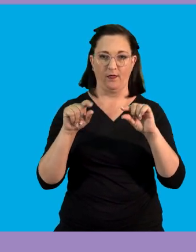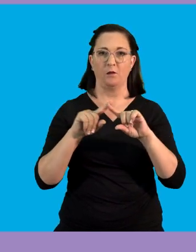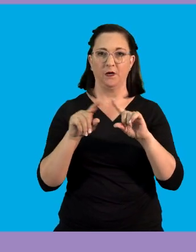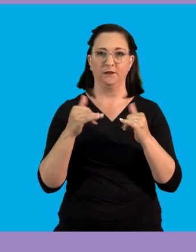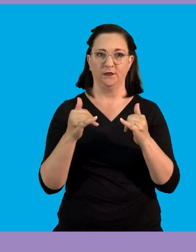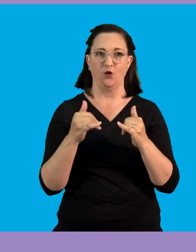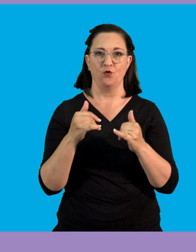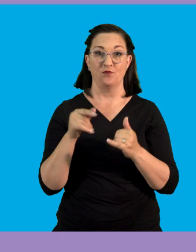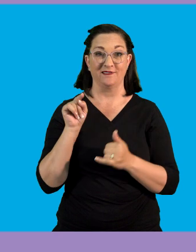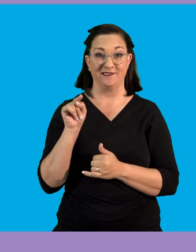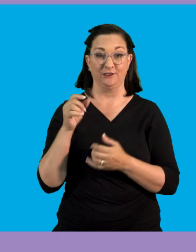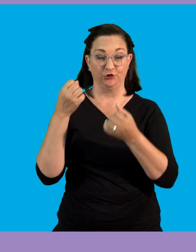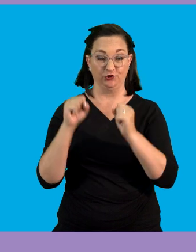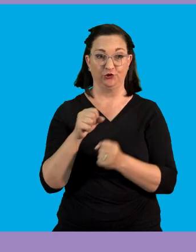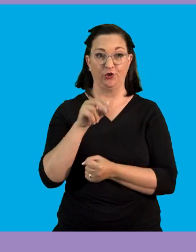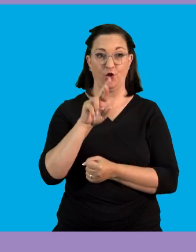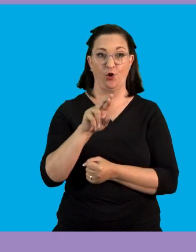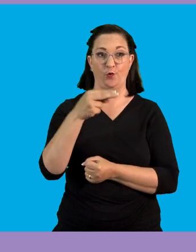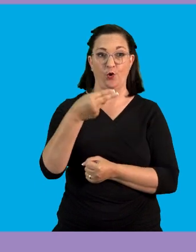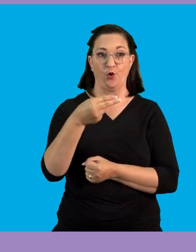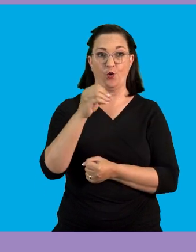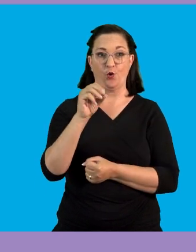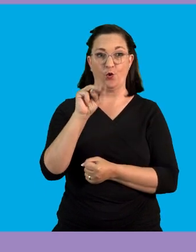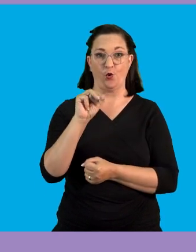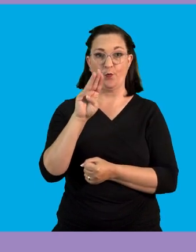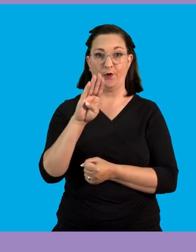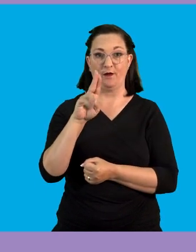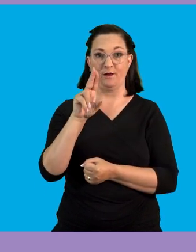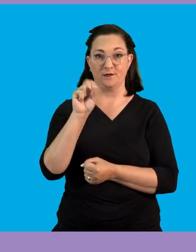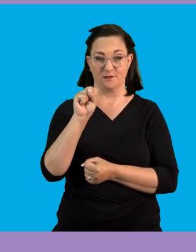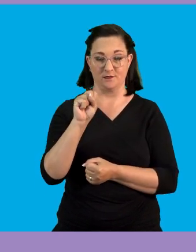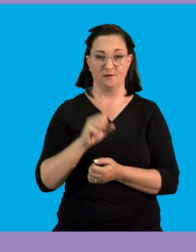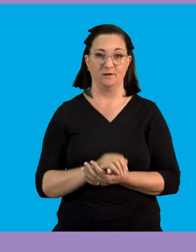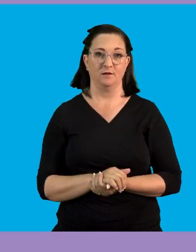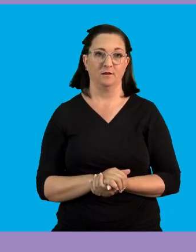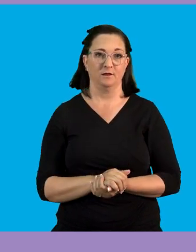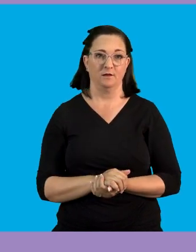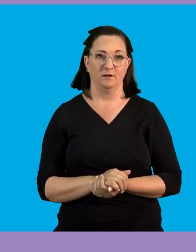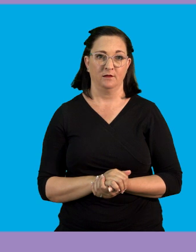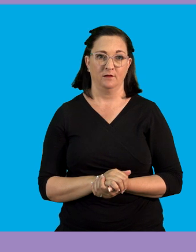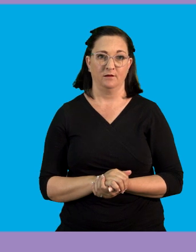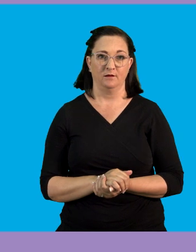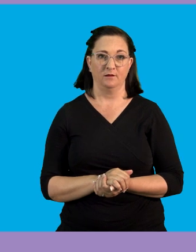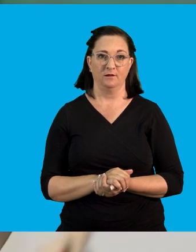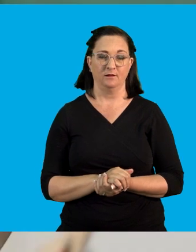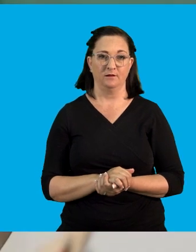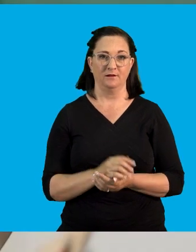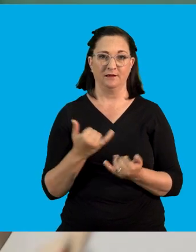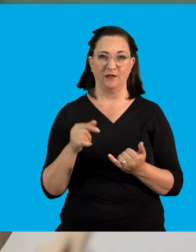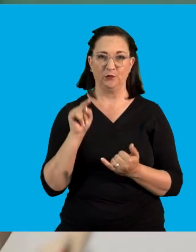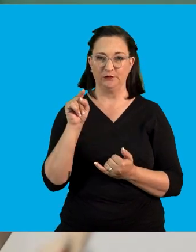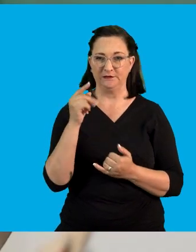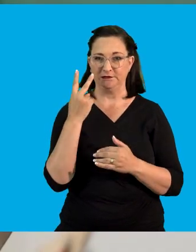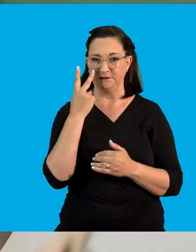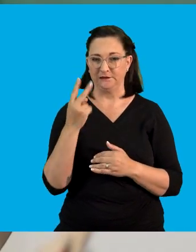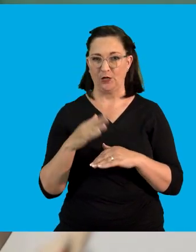equal. Therefore, that would be a rhombus. That's part one. But then which other do you look at and